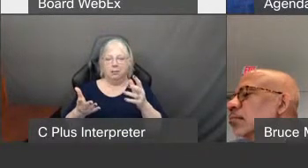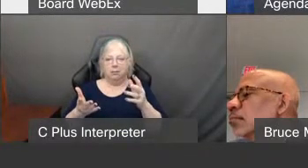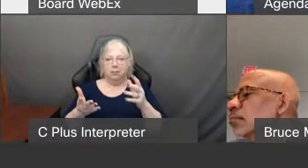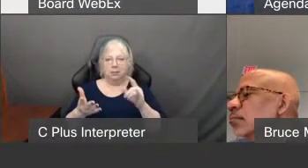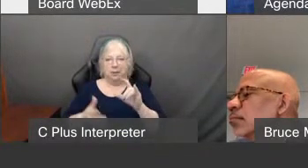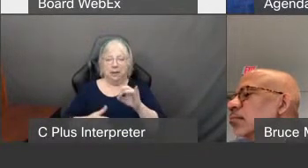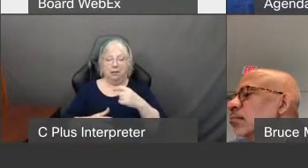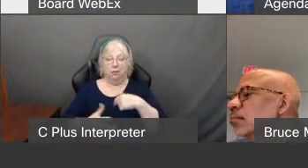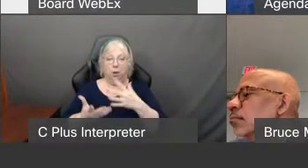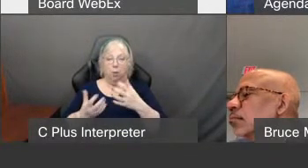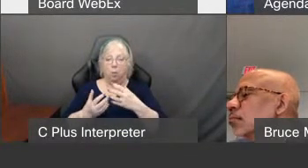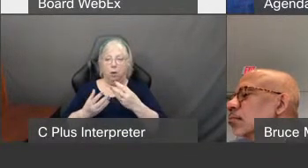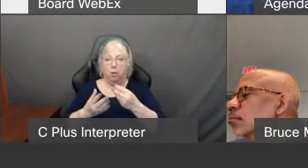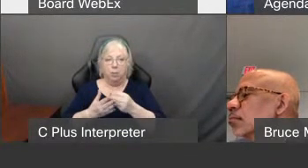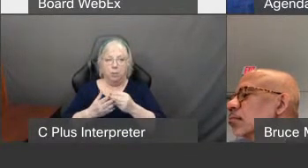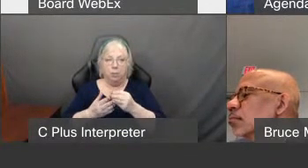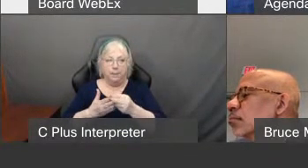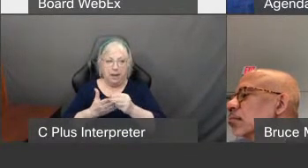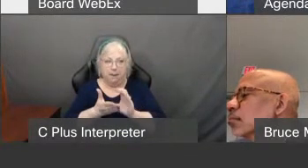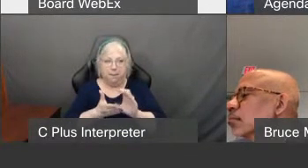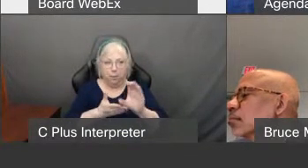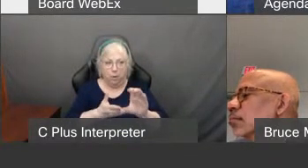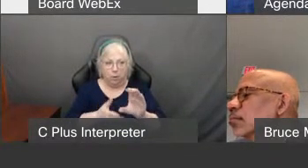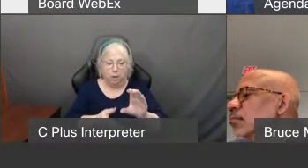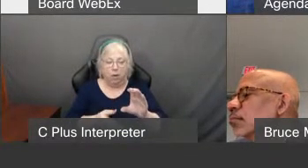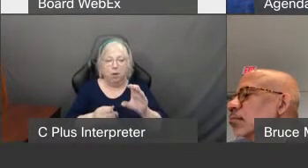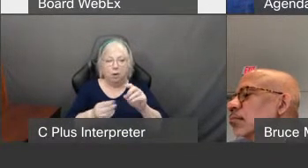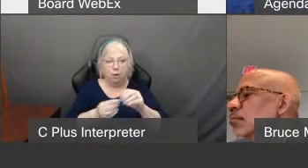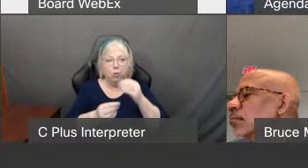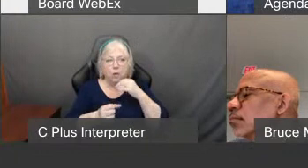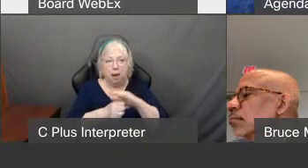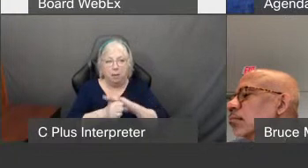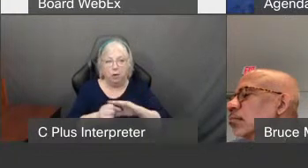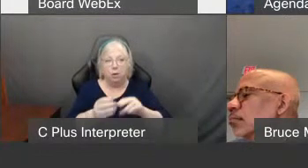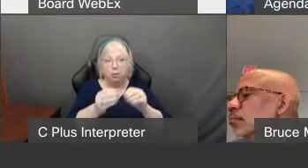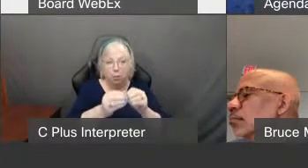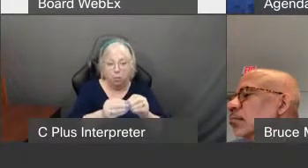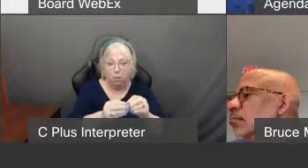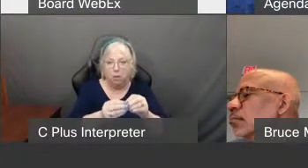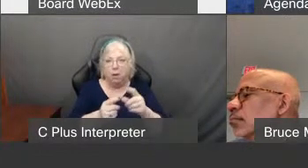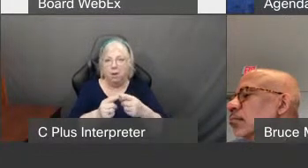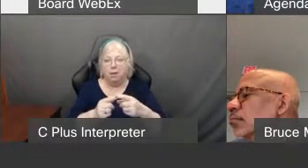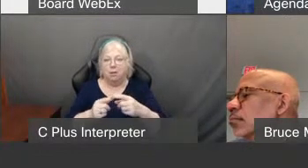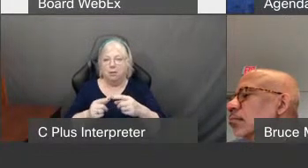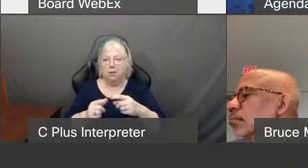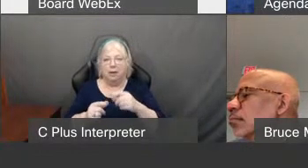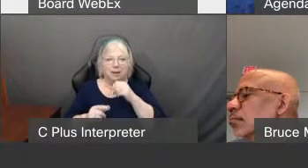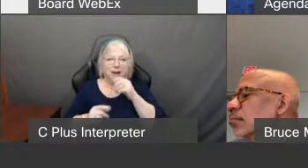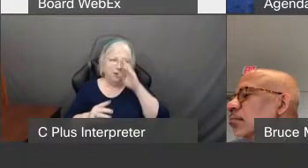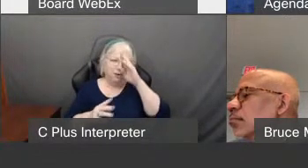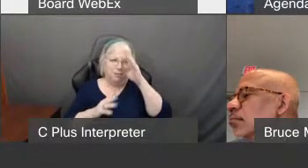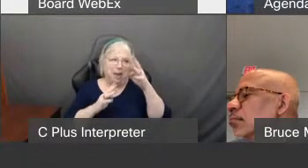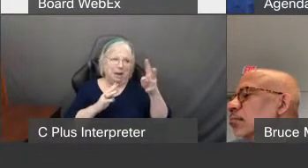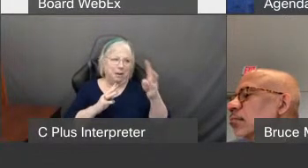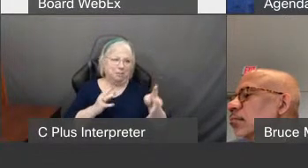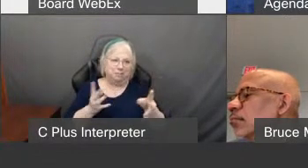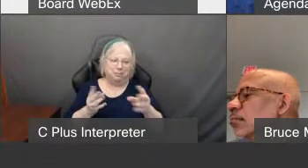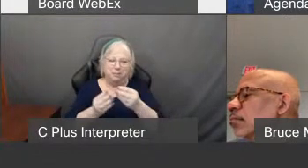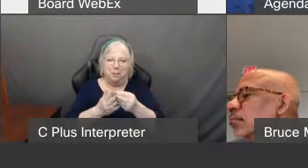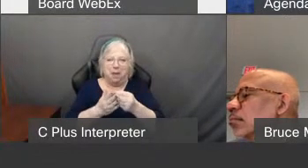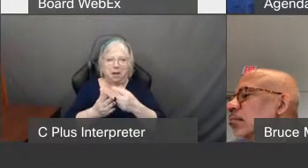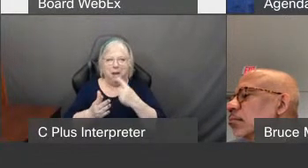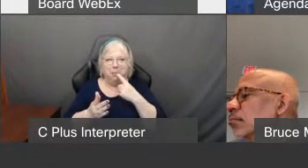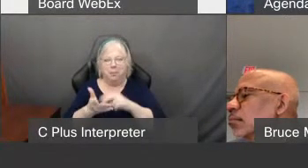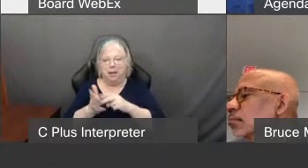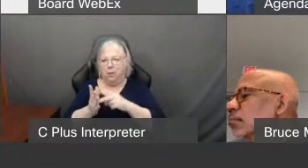if we want to put more money towards neighborhoods, I want to make it known that I'm for that, but we can't, it's just not make-believe money. We have to move some money from